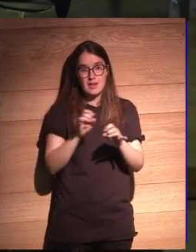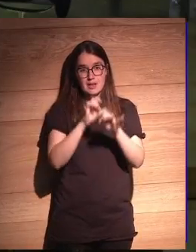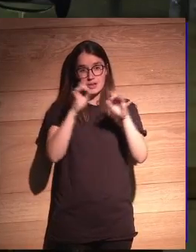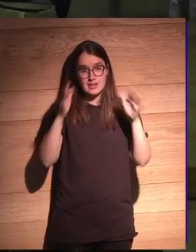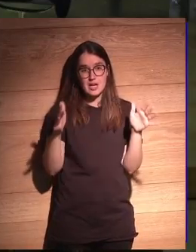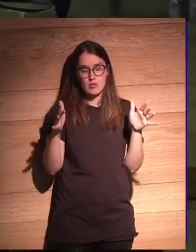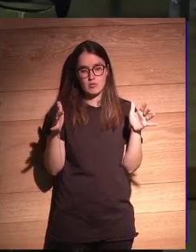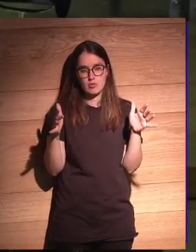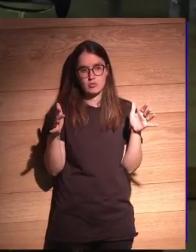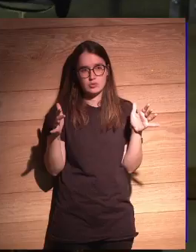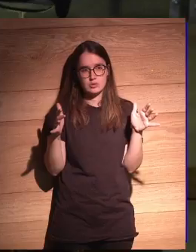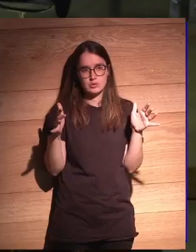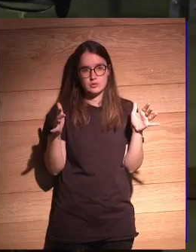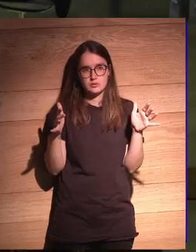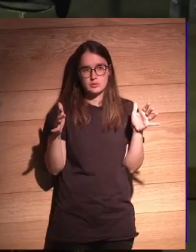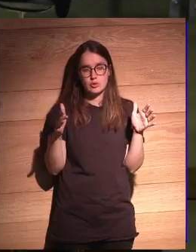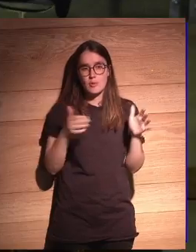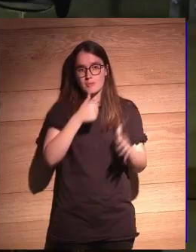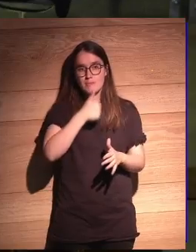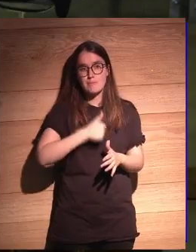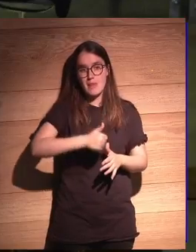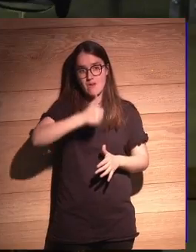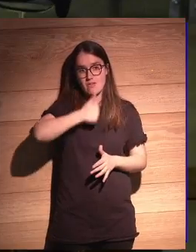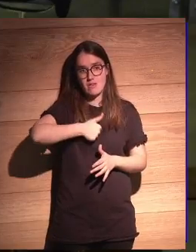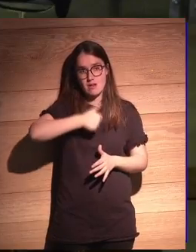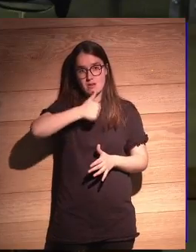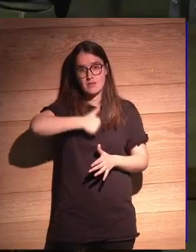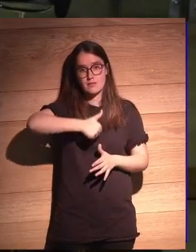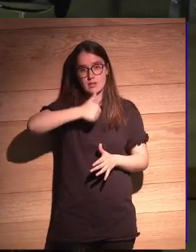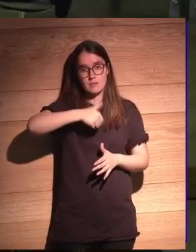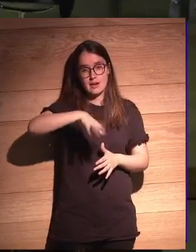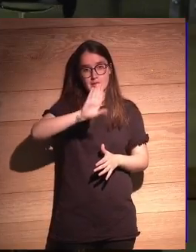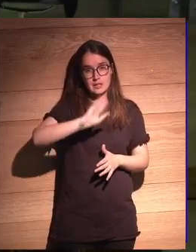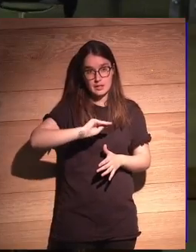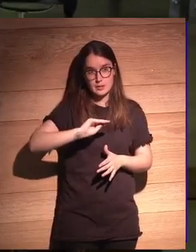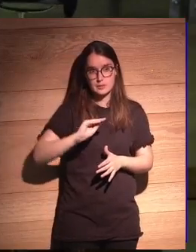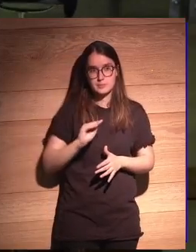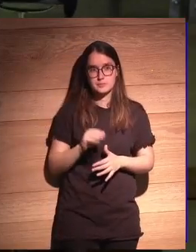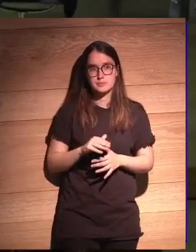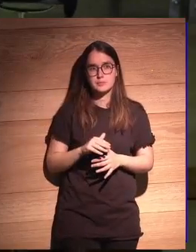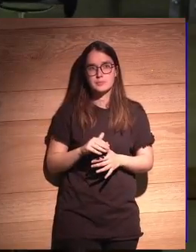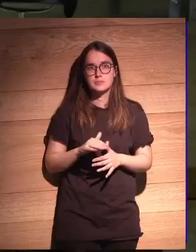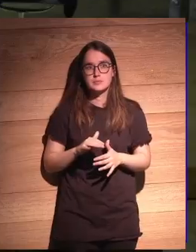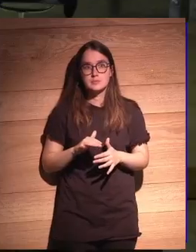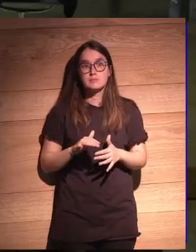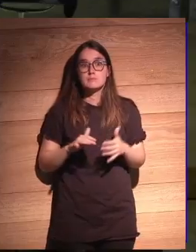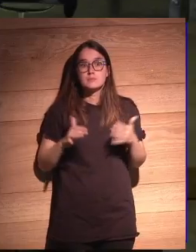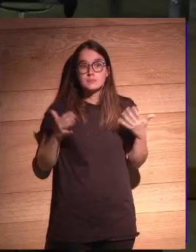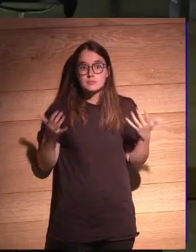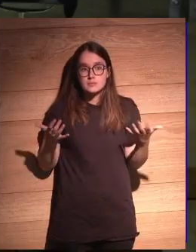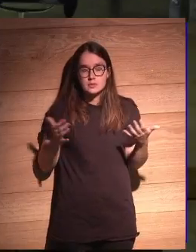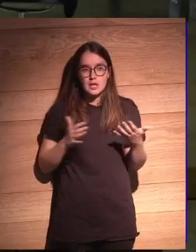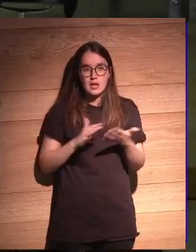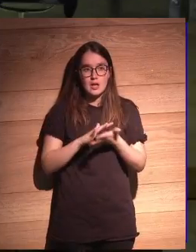we need to stop and be patient when we try to understand the origin of the